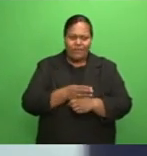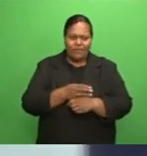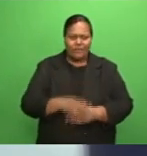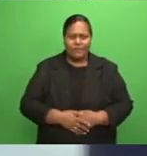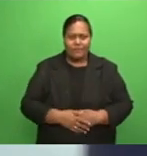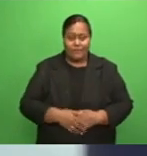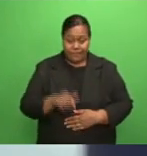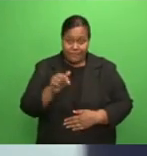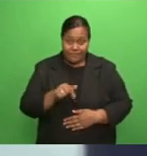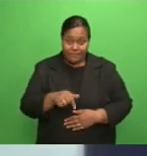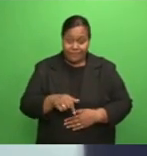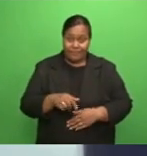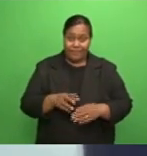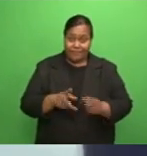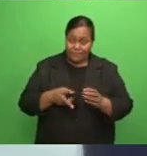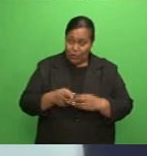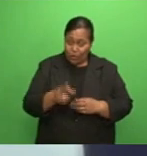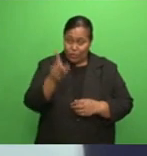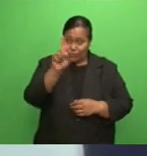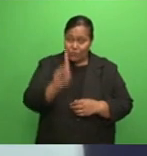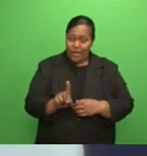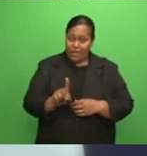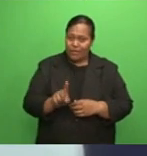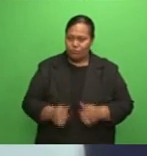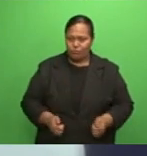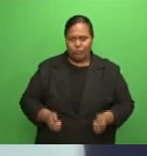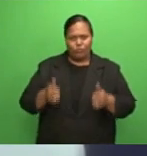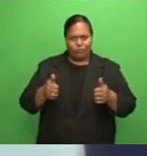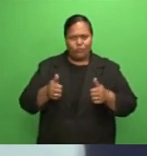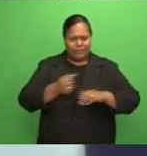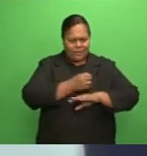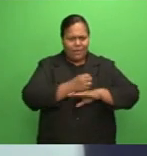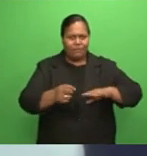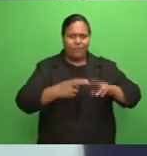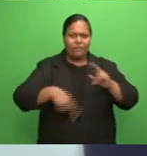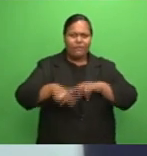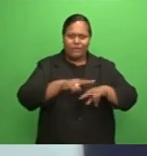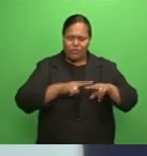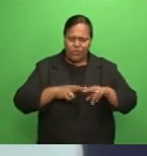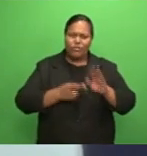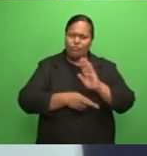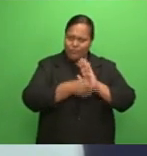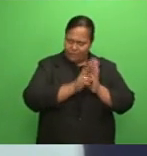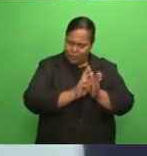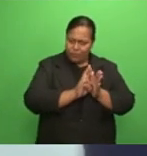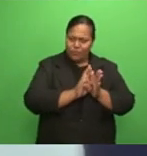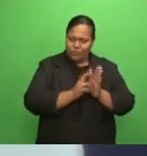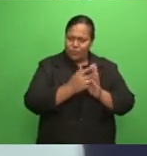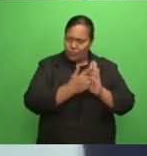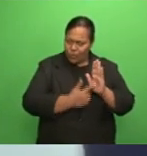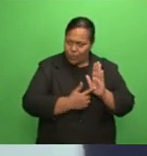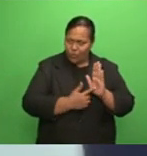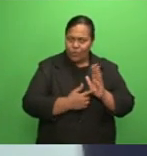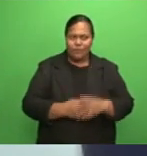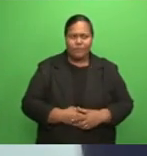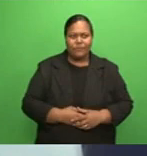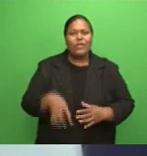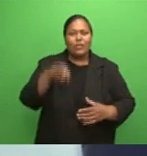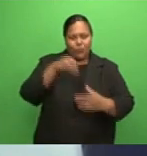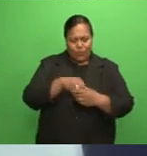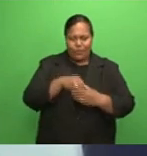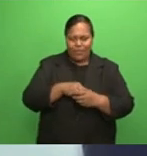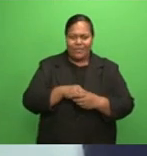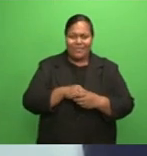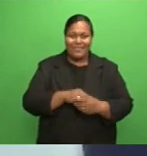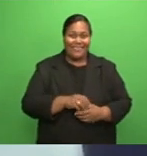timely, given that the Fijian government is currently undertaking a number of reforms, which includes a review of our current Foreign